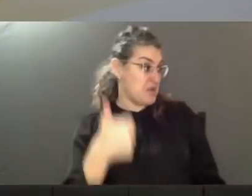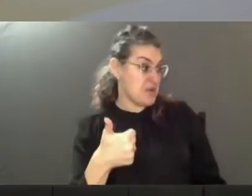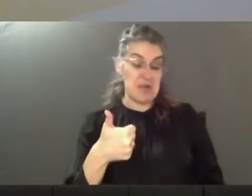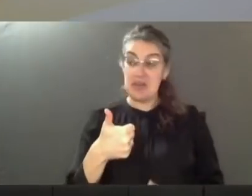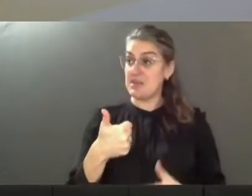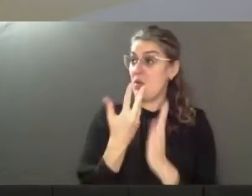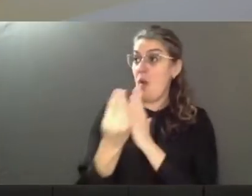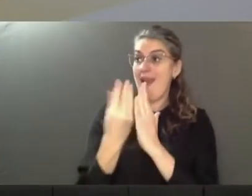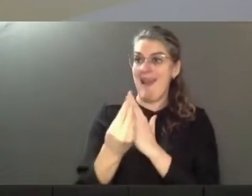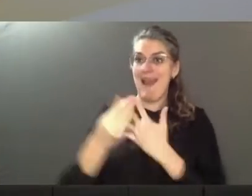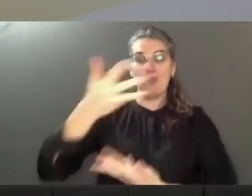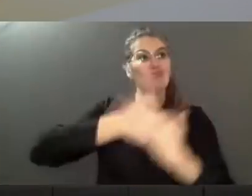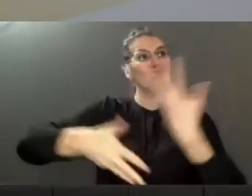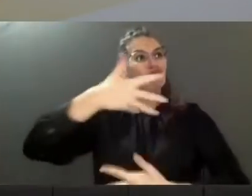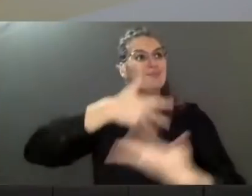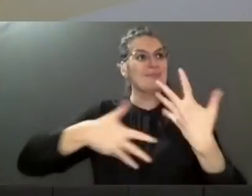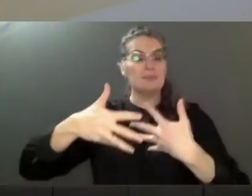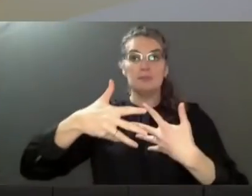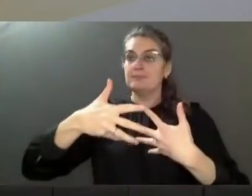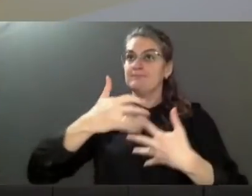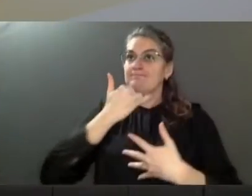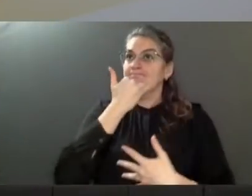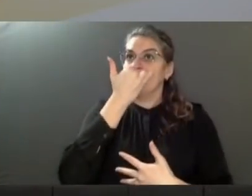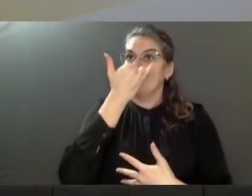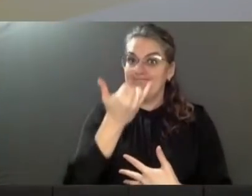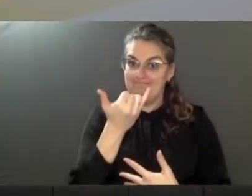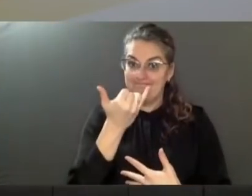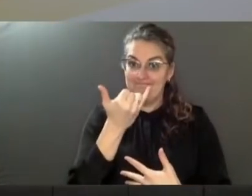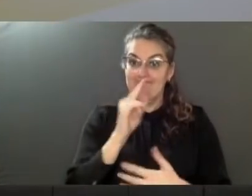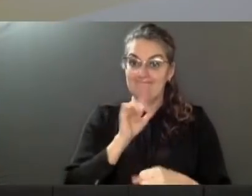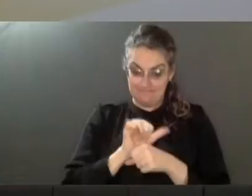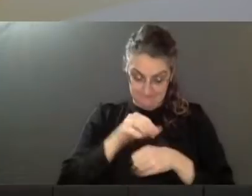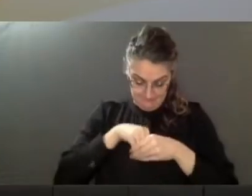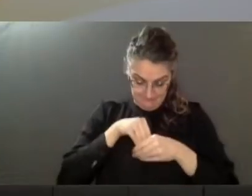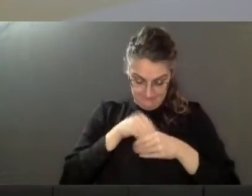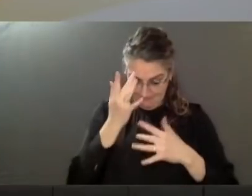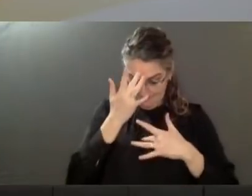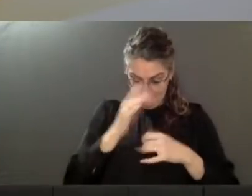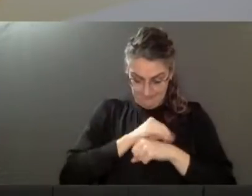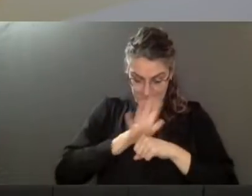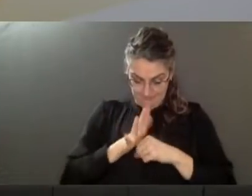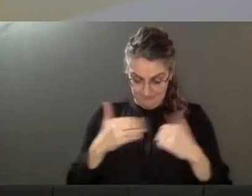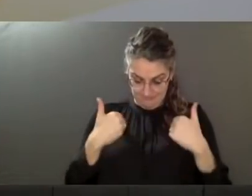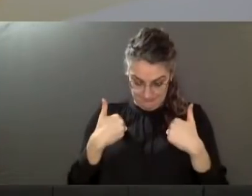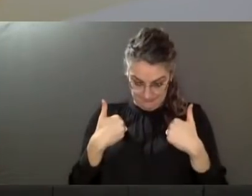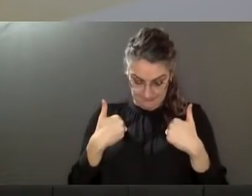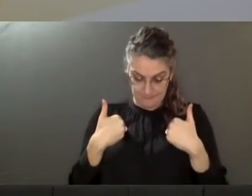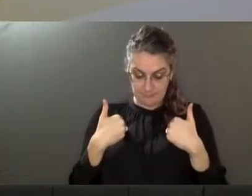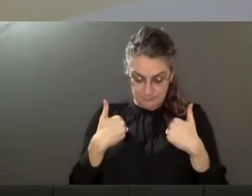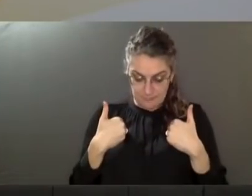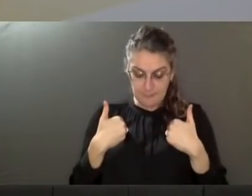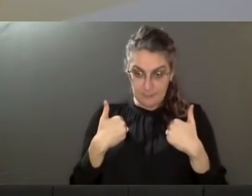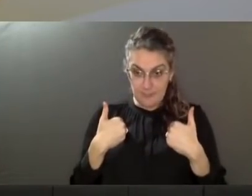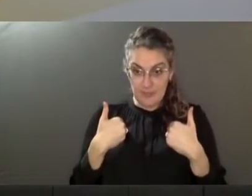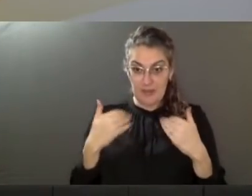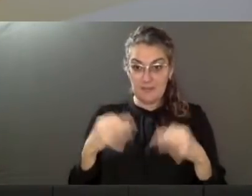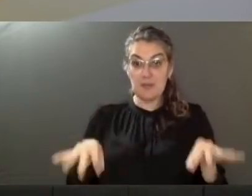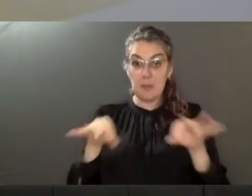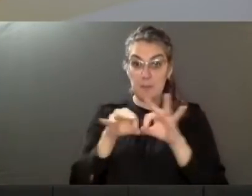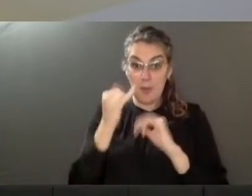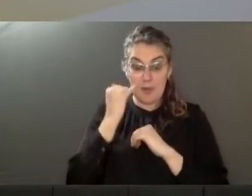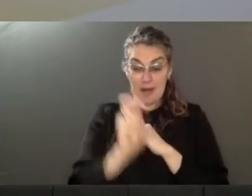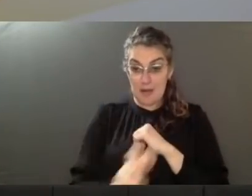unintentional, but there's a reason that isolation is important to try to minimize that spread.